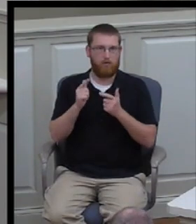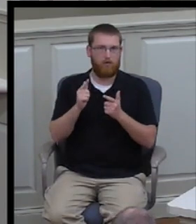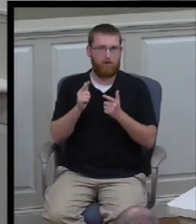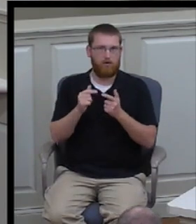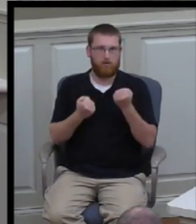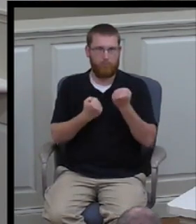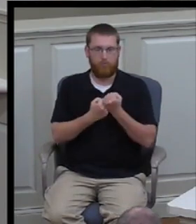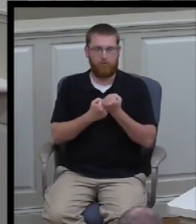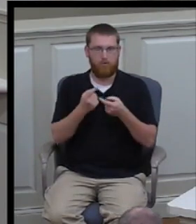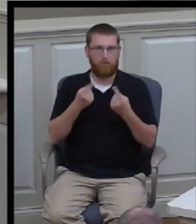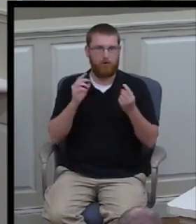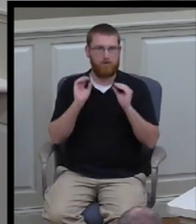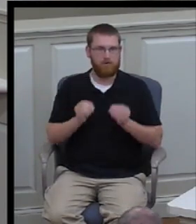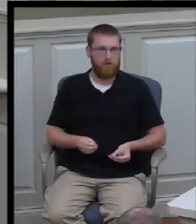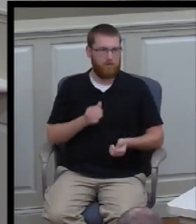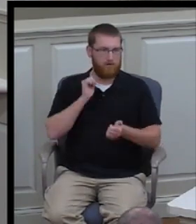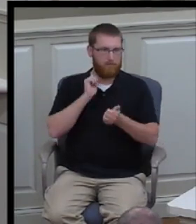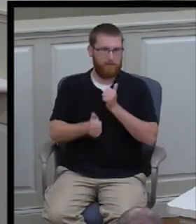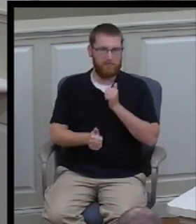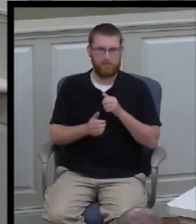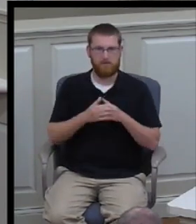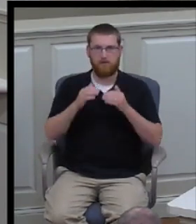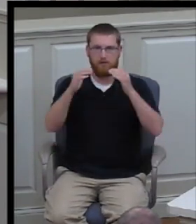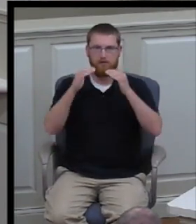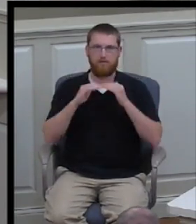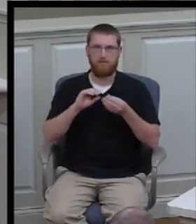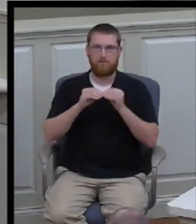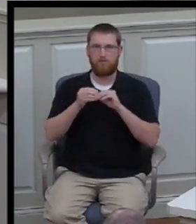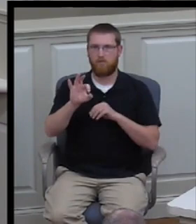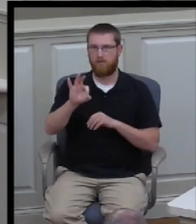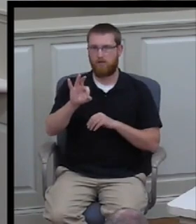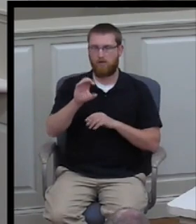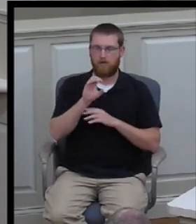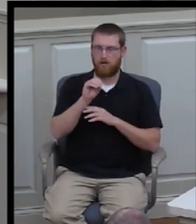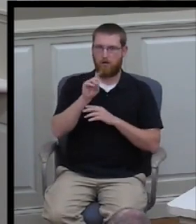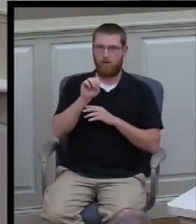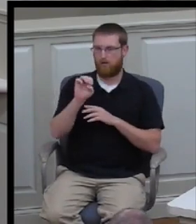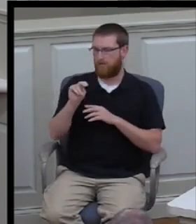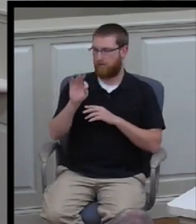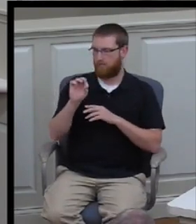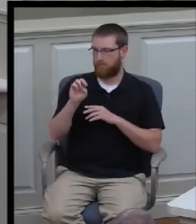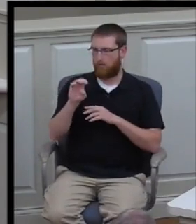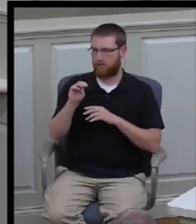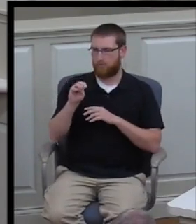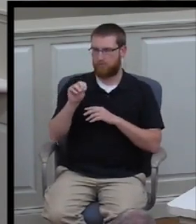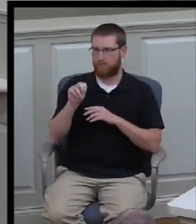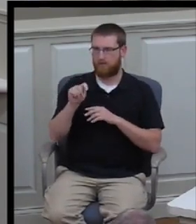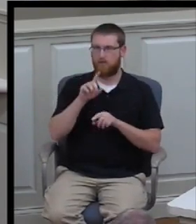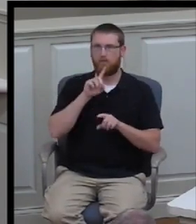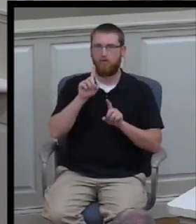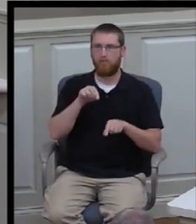Aye. Opposed, like sign, motion carries. Item 9 is the code enforcement report.